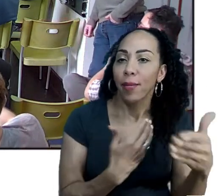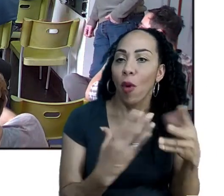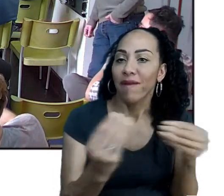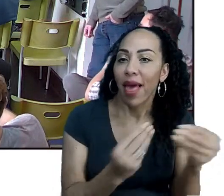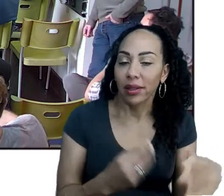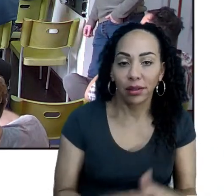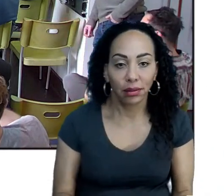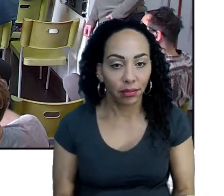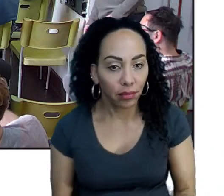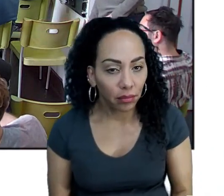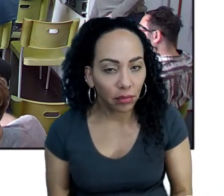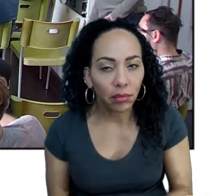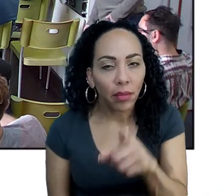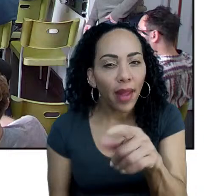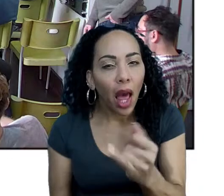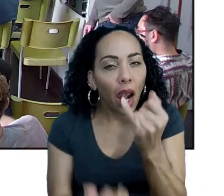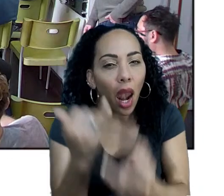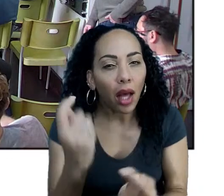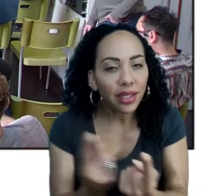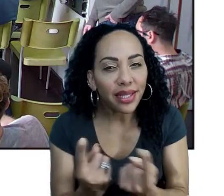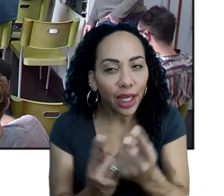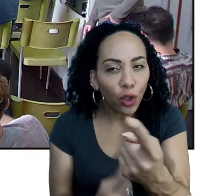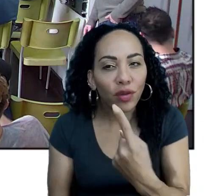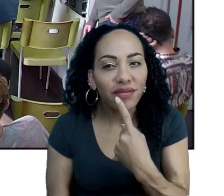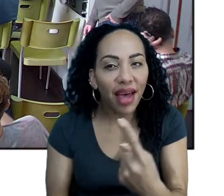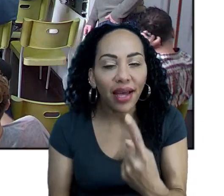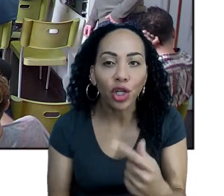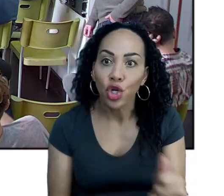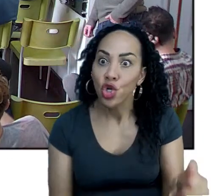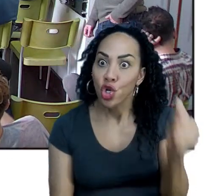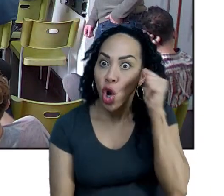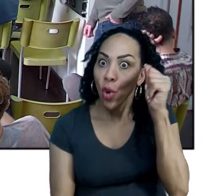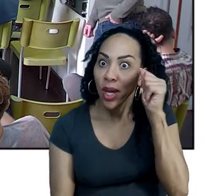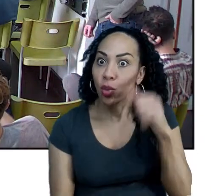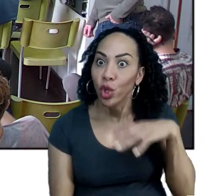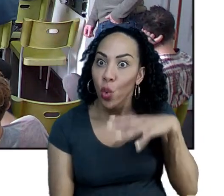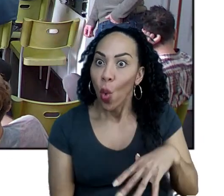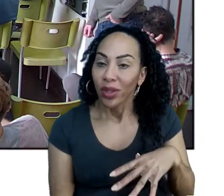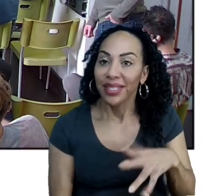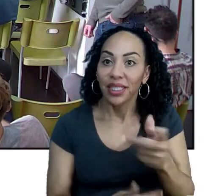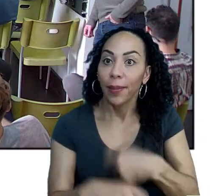That last thing you said about knowing what you want it to be, can